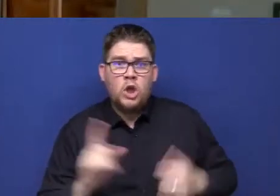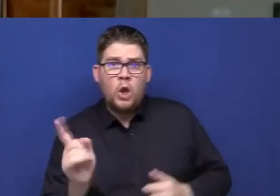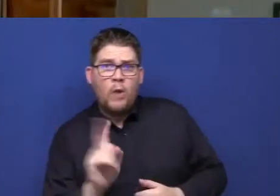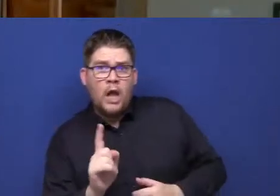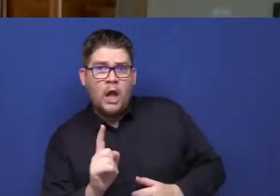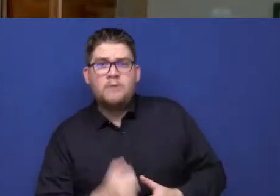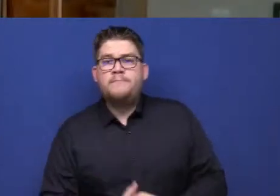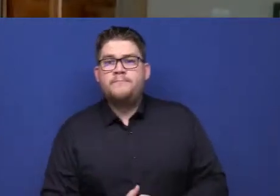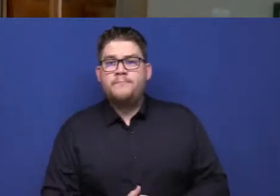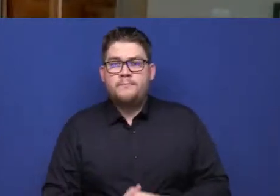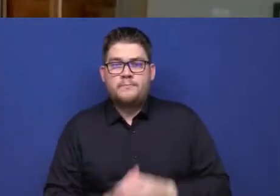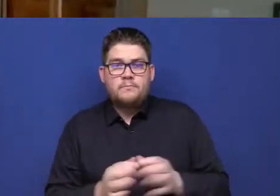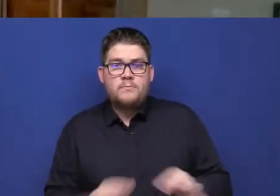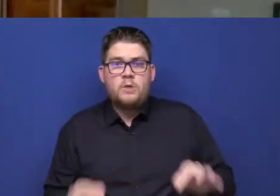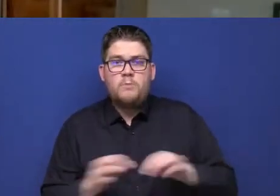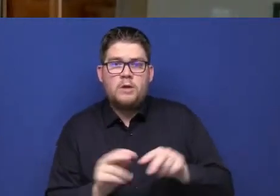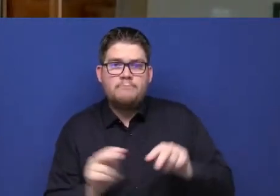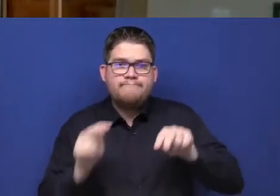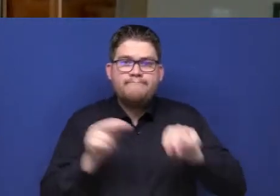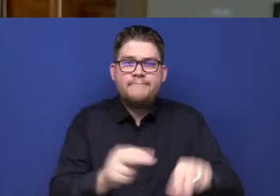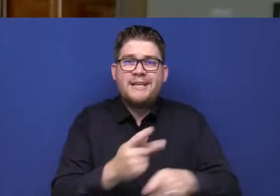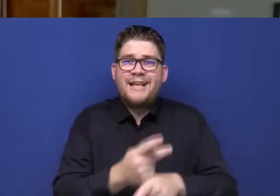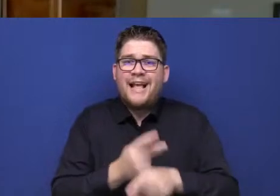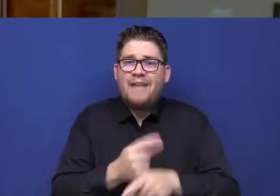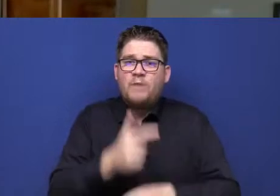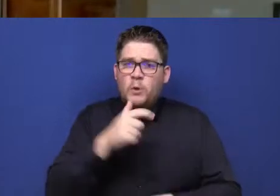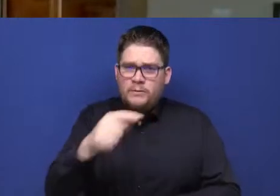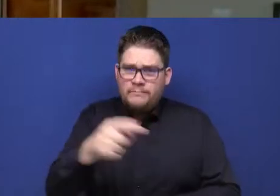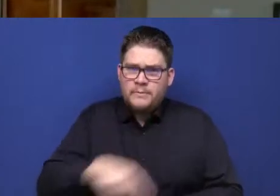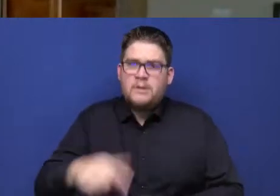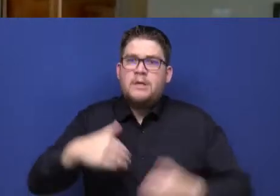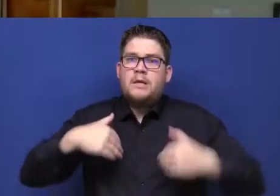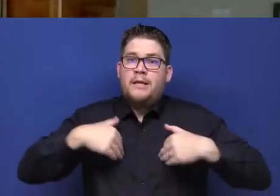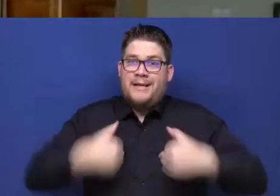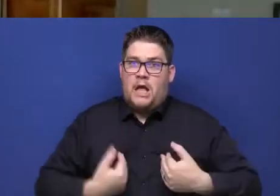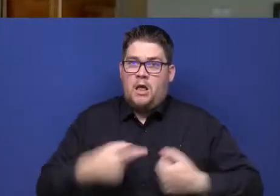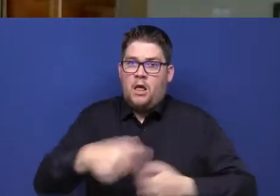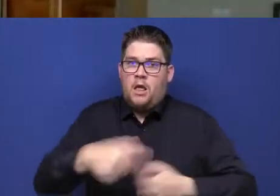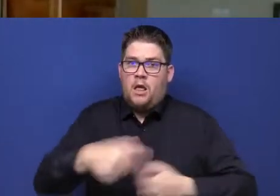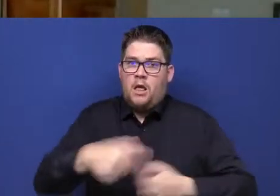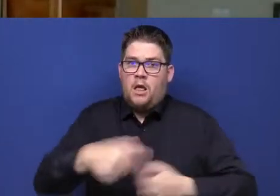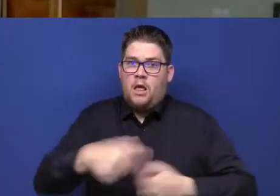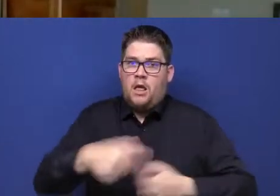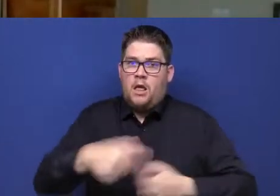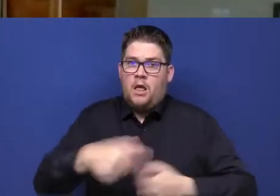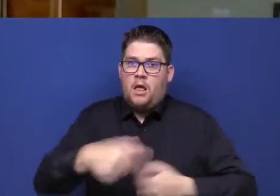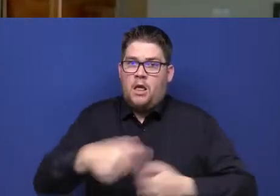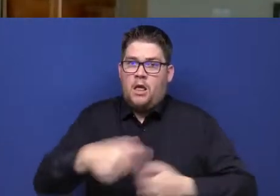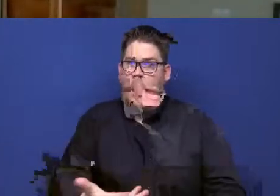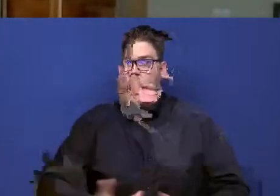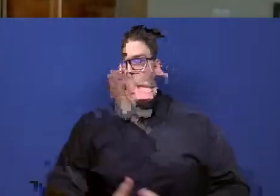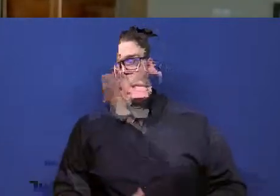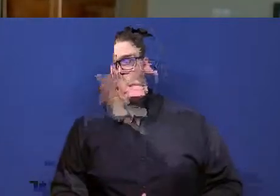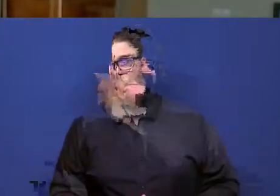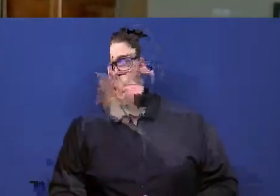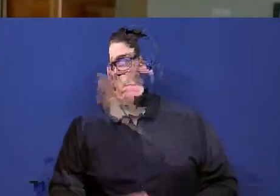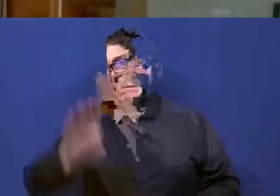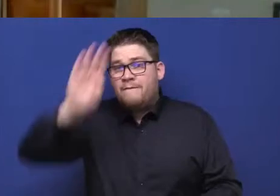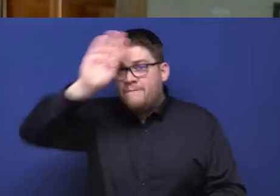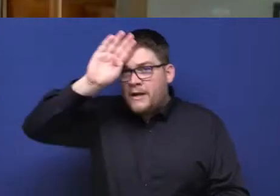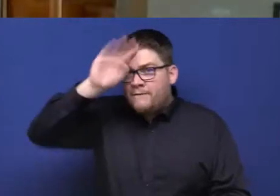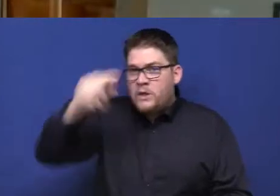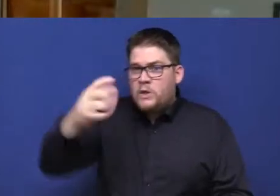supporting the efforts. With that increased fatigue, we're starting to see more safety concerns come